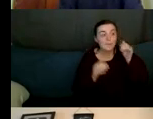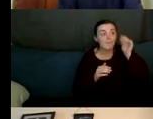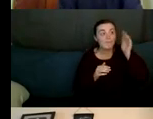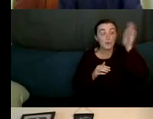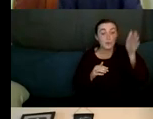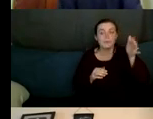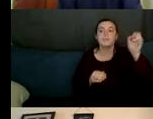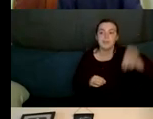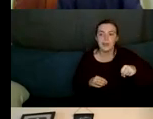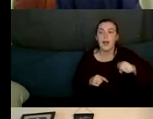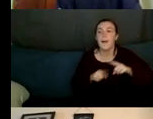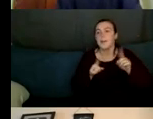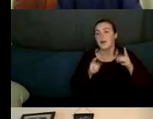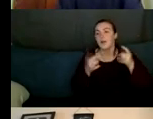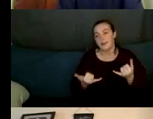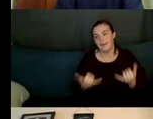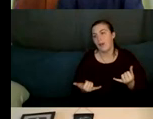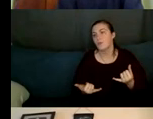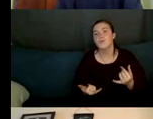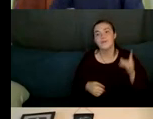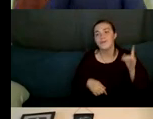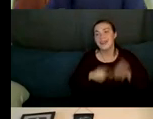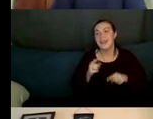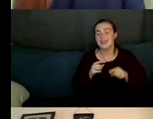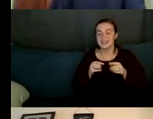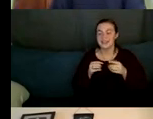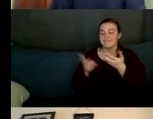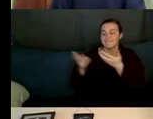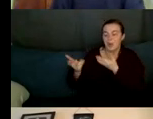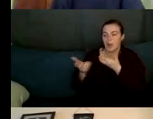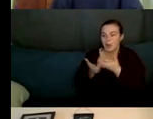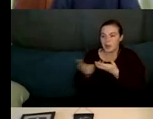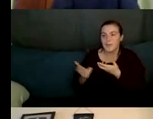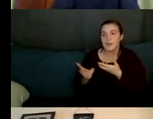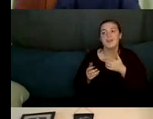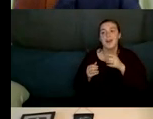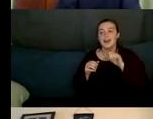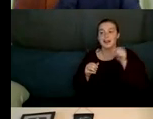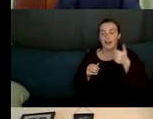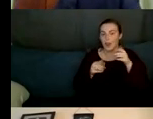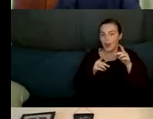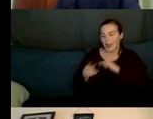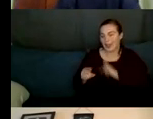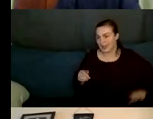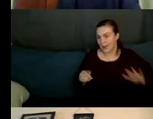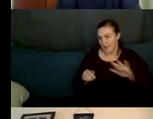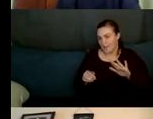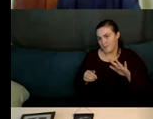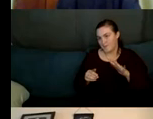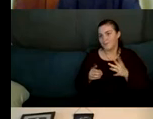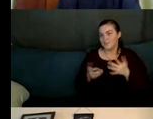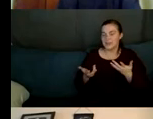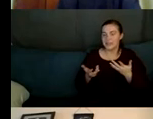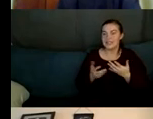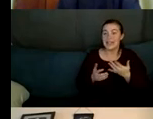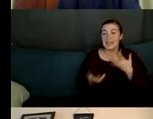that exists at this point in time. So is one we can address, but it is kind of a little bit tricky because we've never